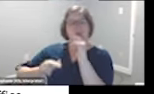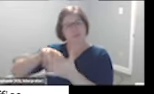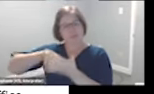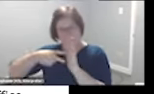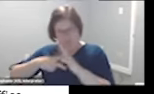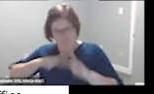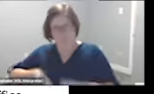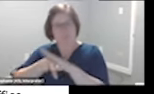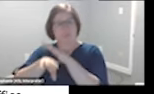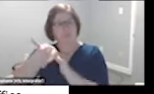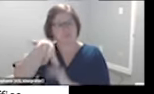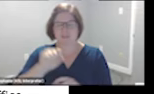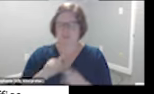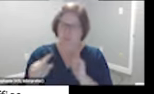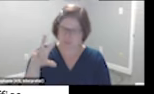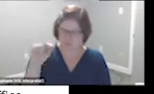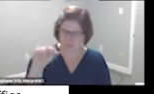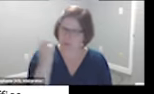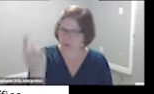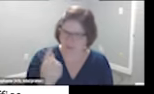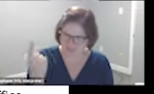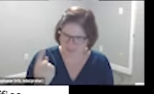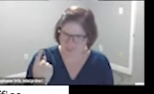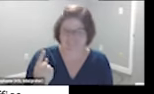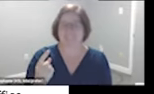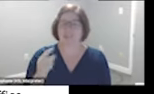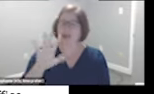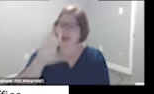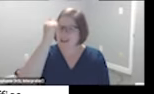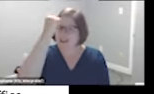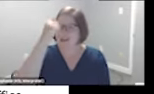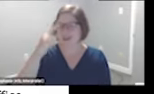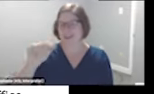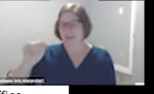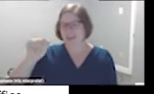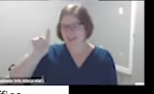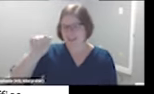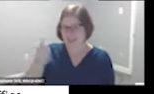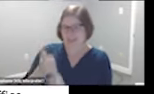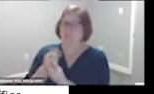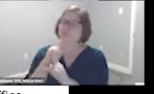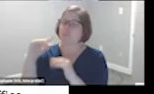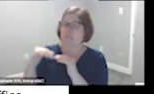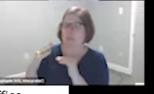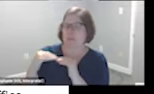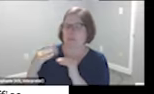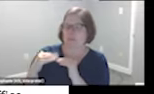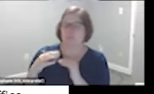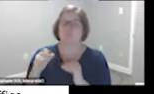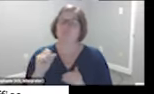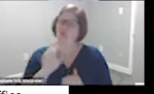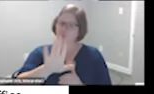is often not the case, and as said earlier, the ADA is the bare minimum. So it is your responsibility to check